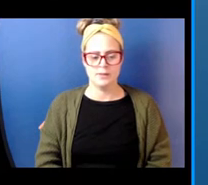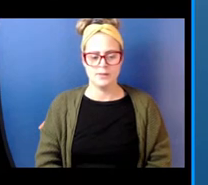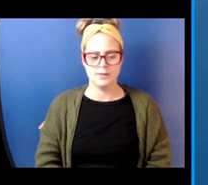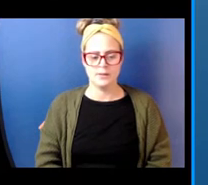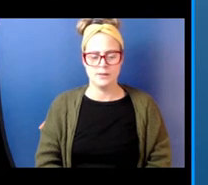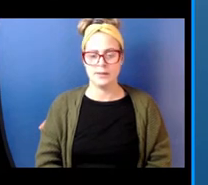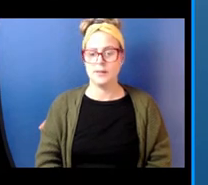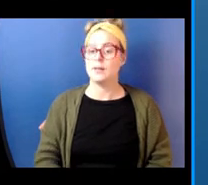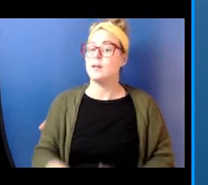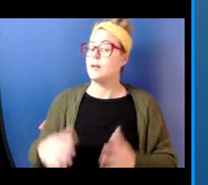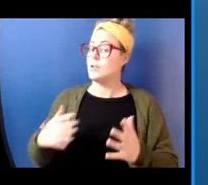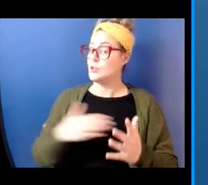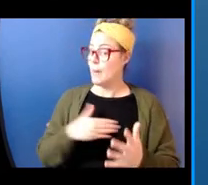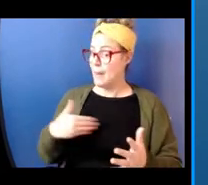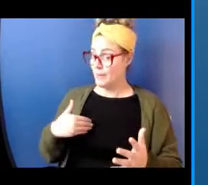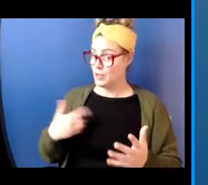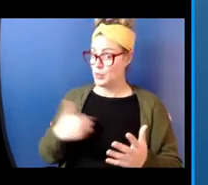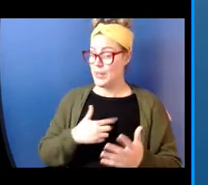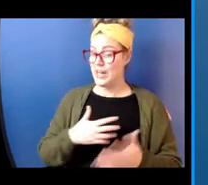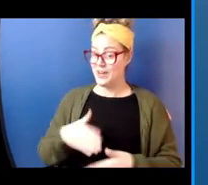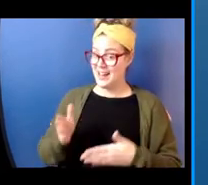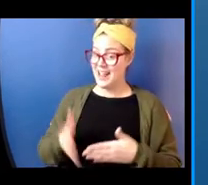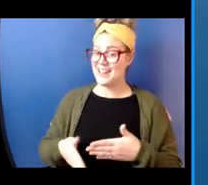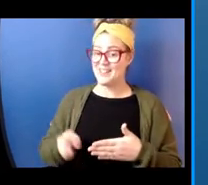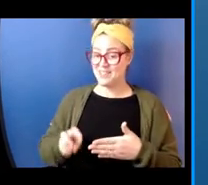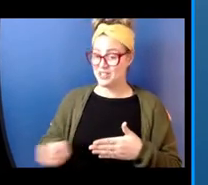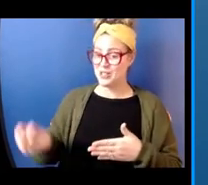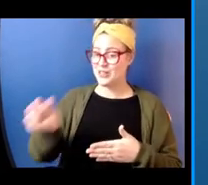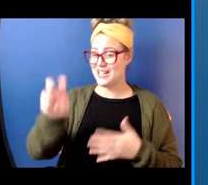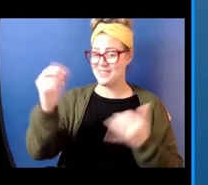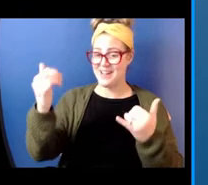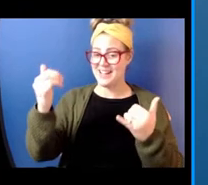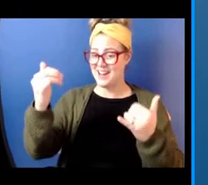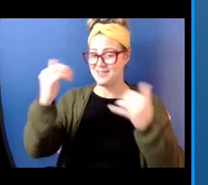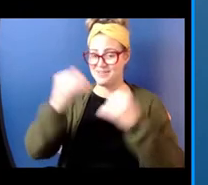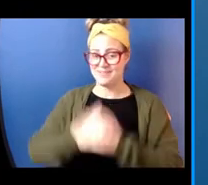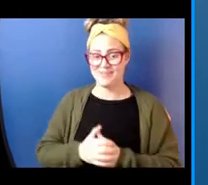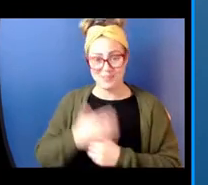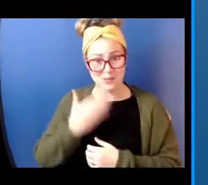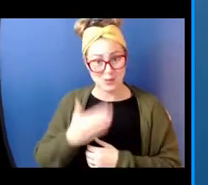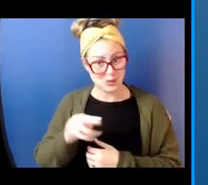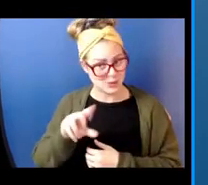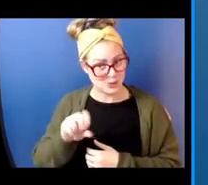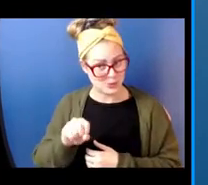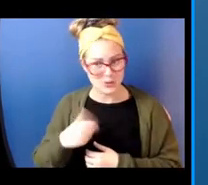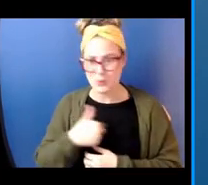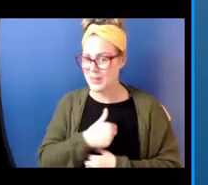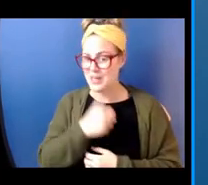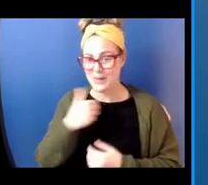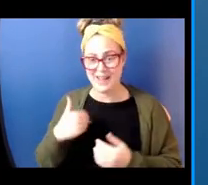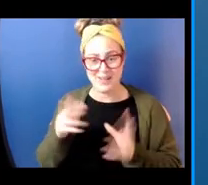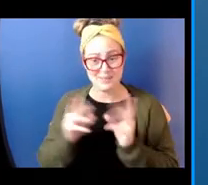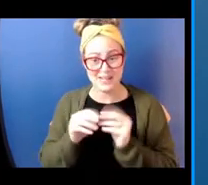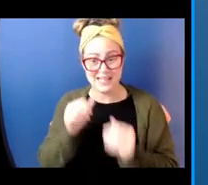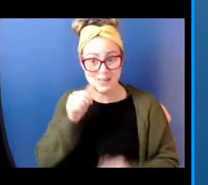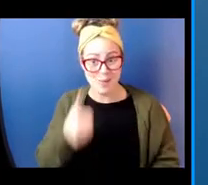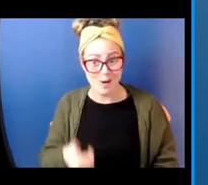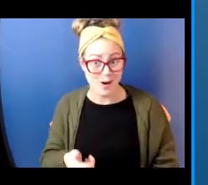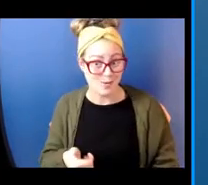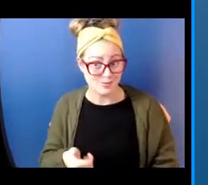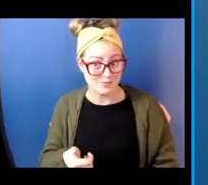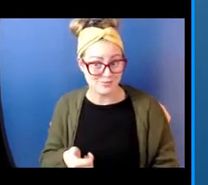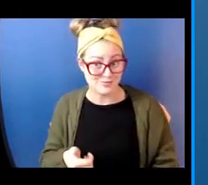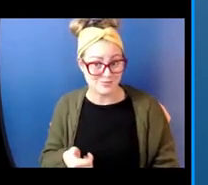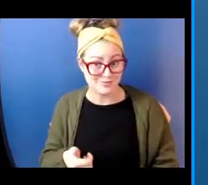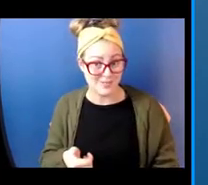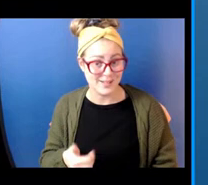so members we've come to the end of our journey I do have some good news we don't have a meeting tomorrow so thank